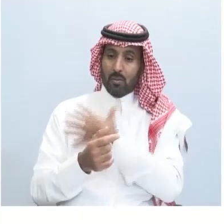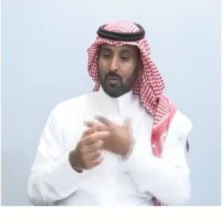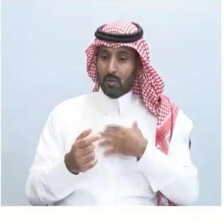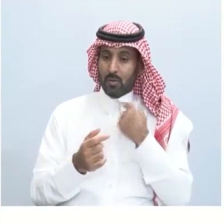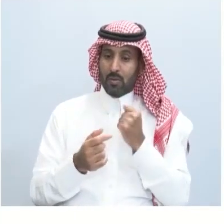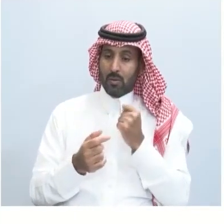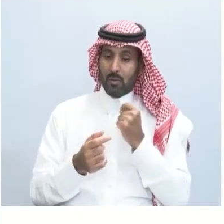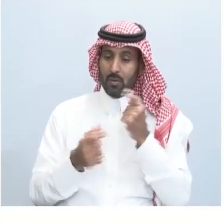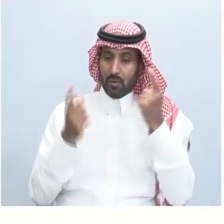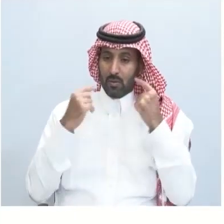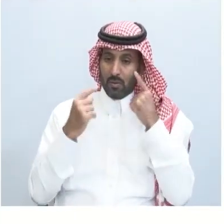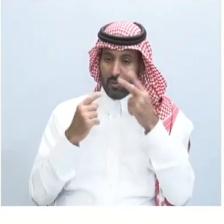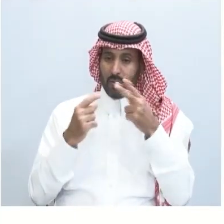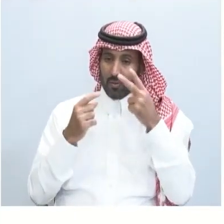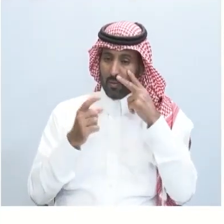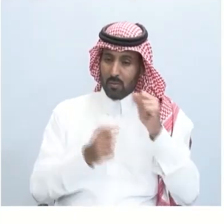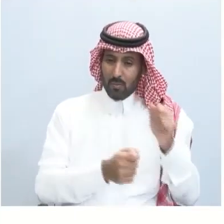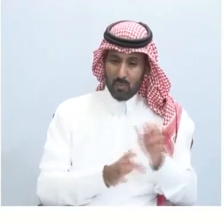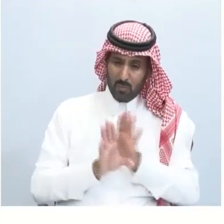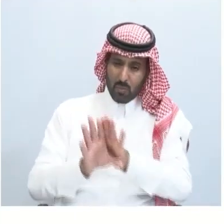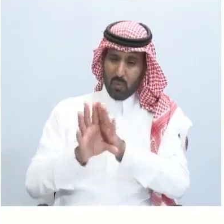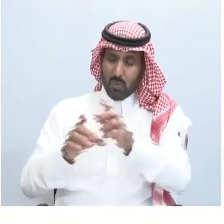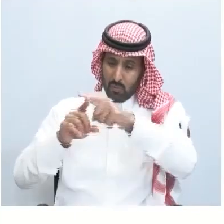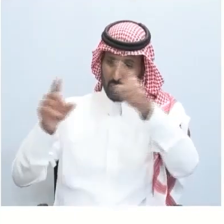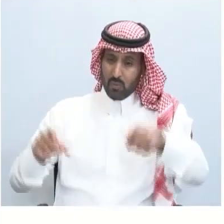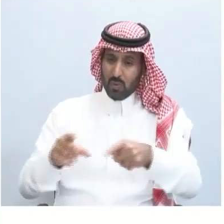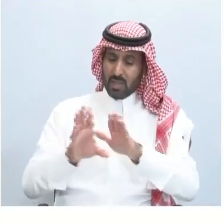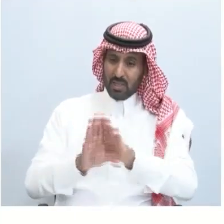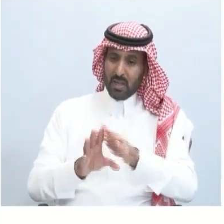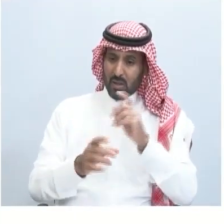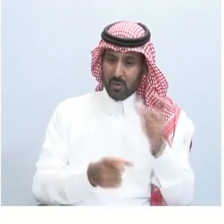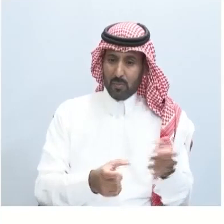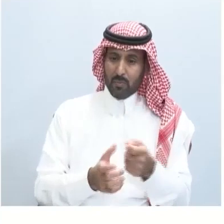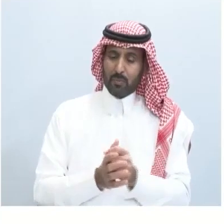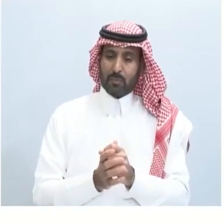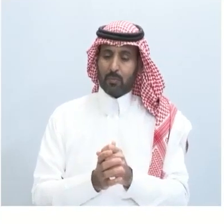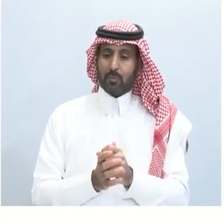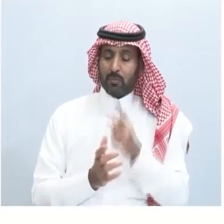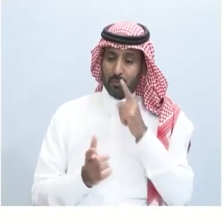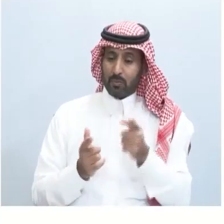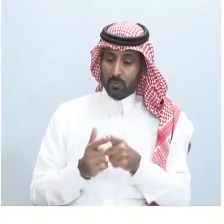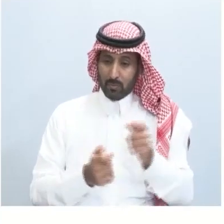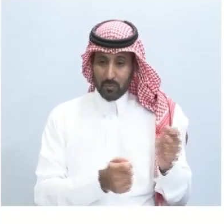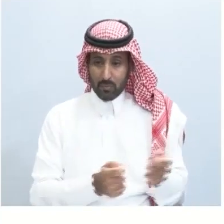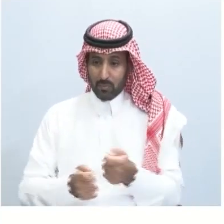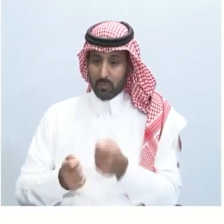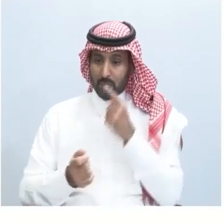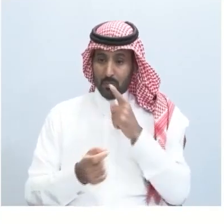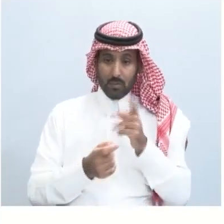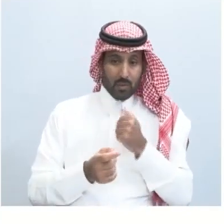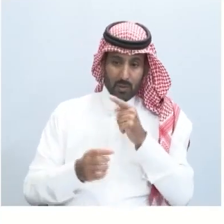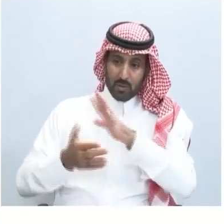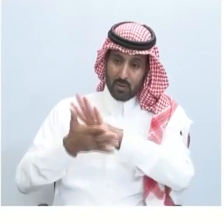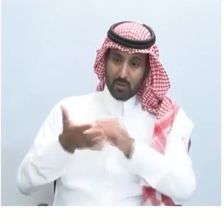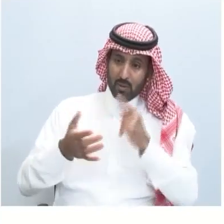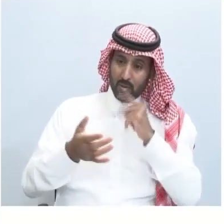Opponents, i.e. push them against the boards in order to stop their progress, Play can also be stopped if a goal is knocked out